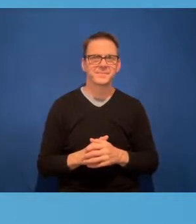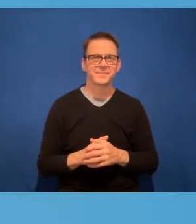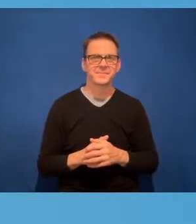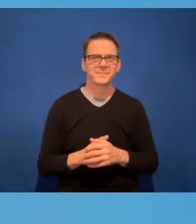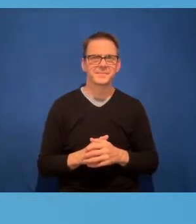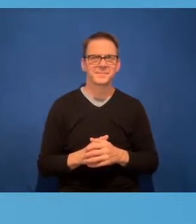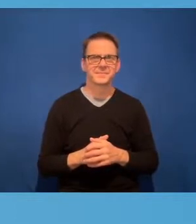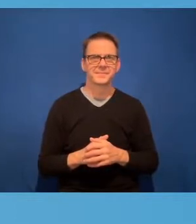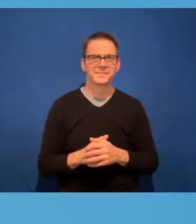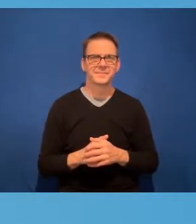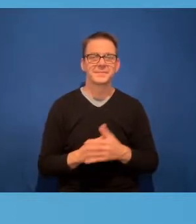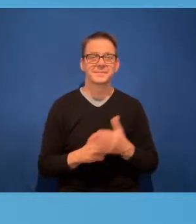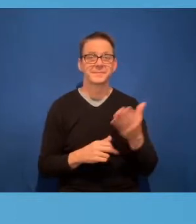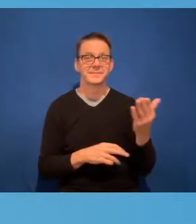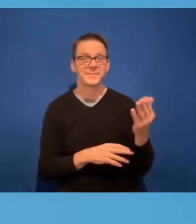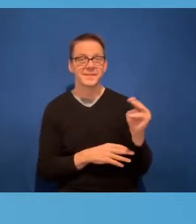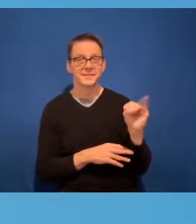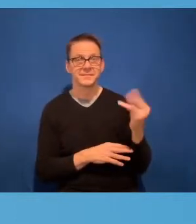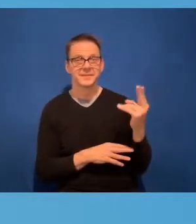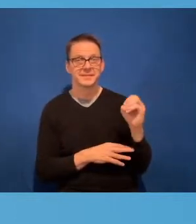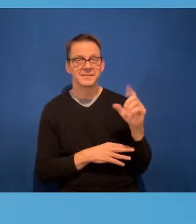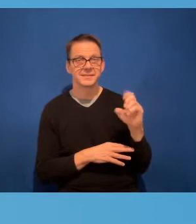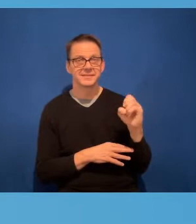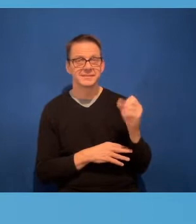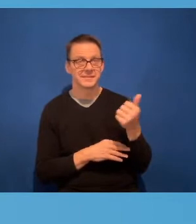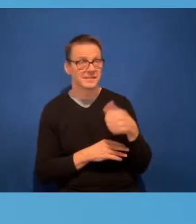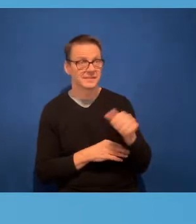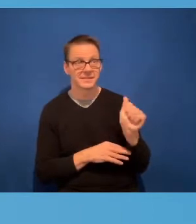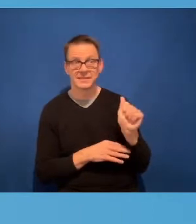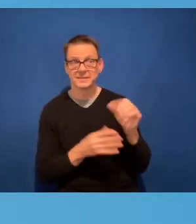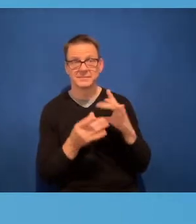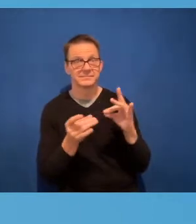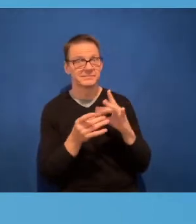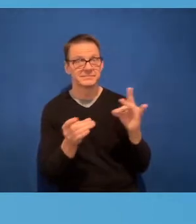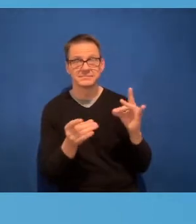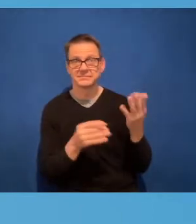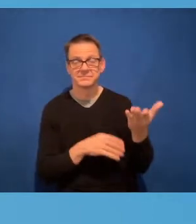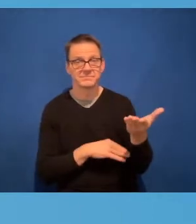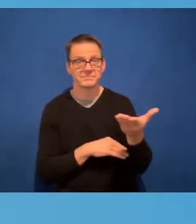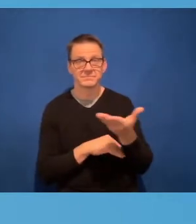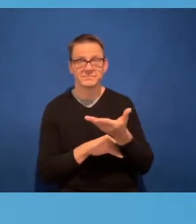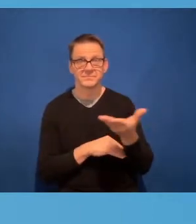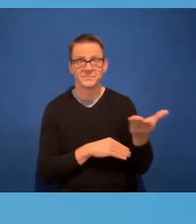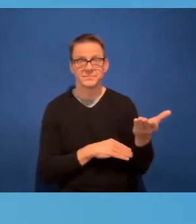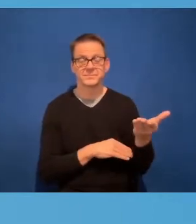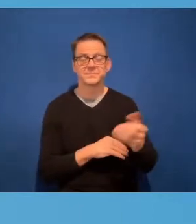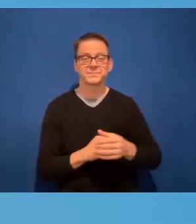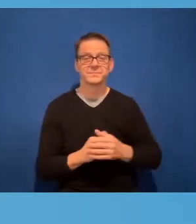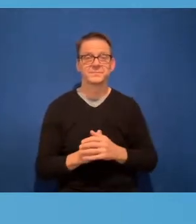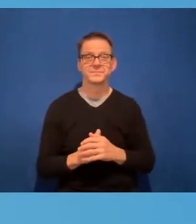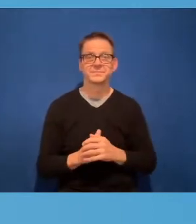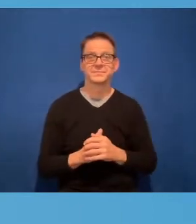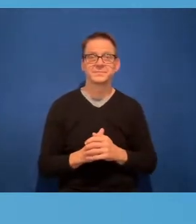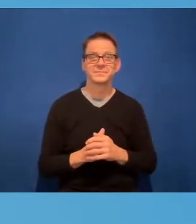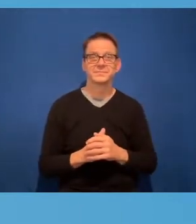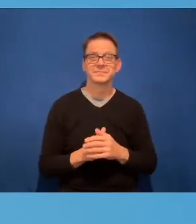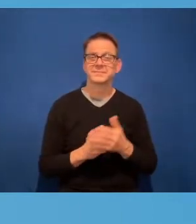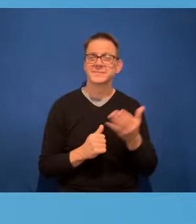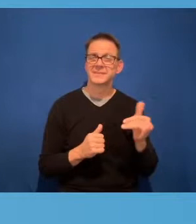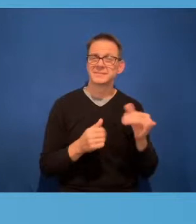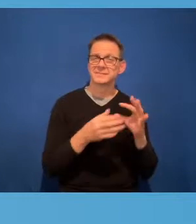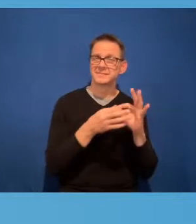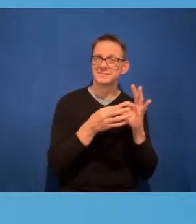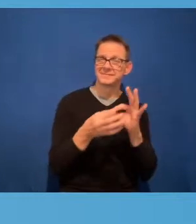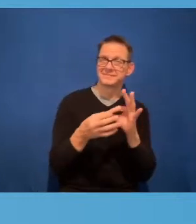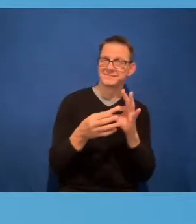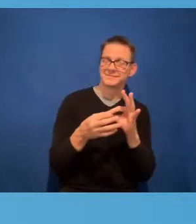Does anyone else have any other thoughts on what those going forwards can be? I